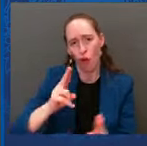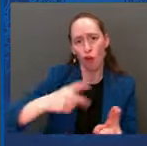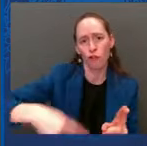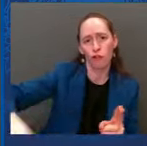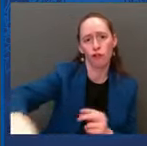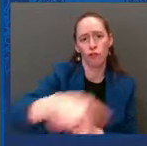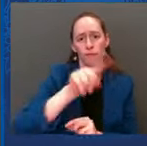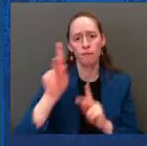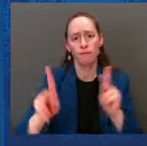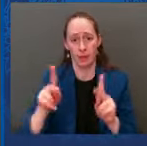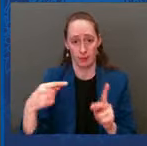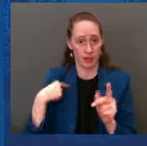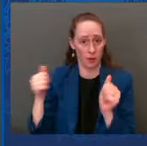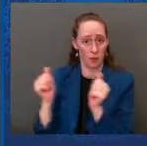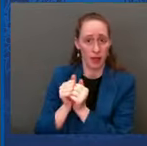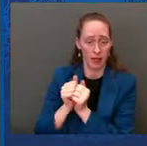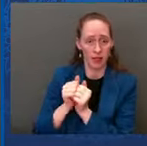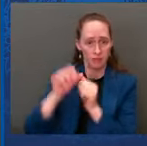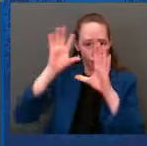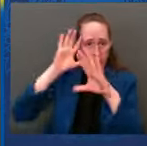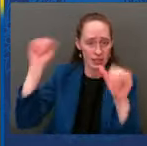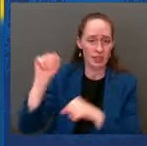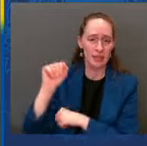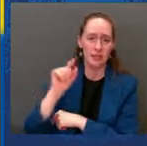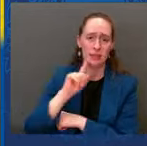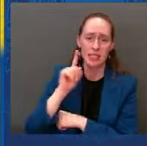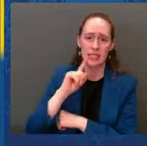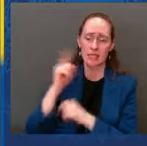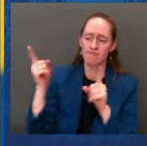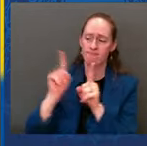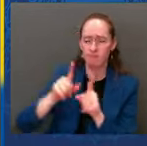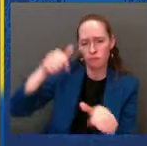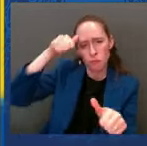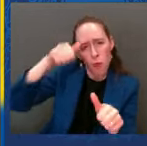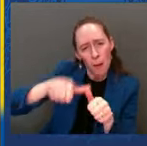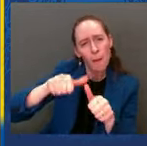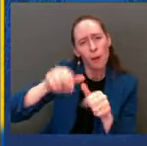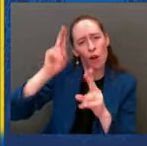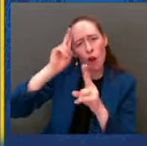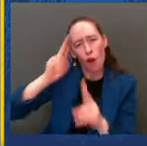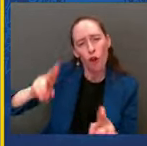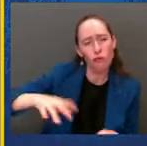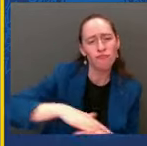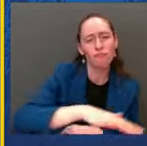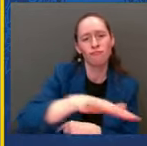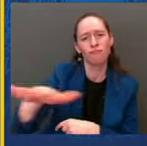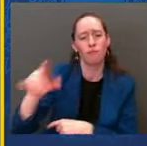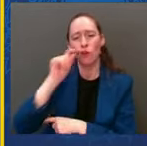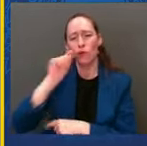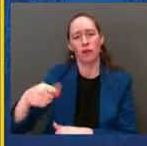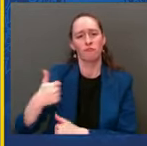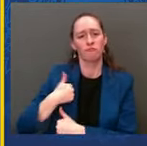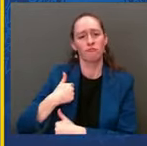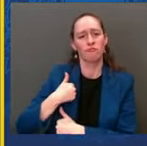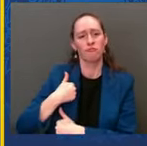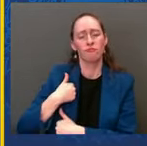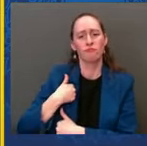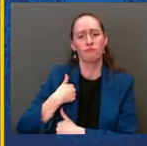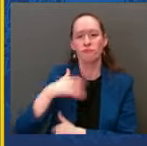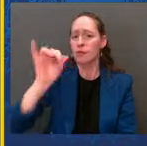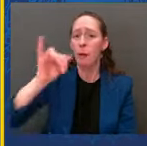stand with Ukraine's teachers, its hospital staff, its emergency responders, the workers in cities